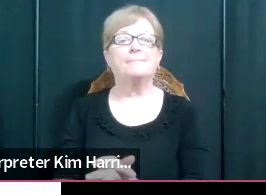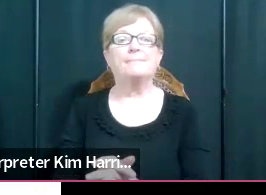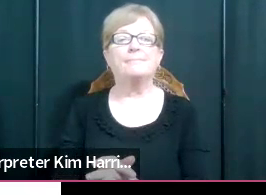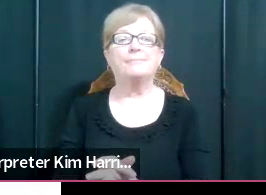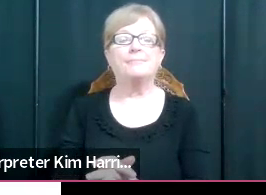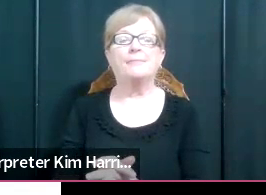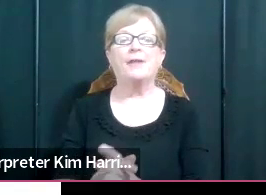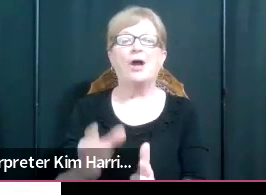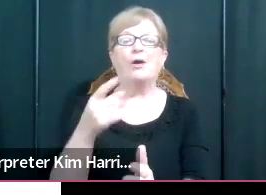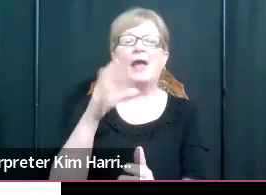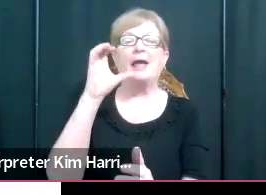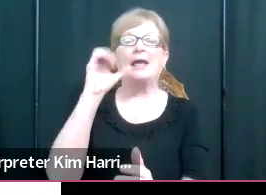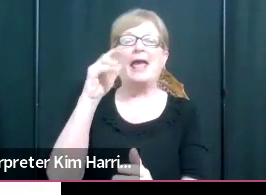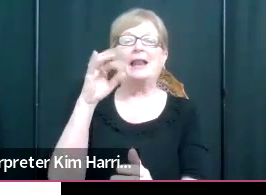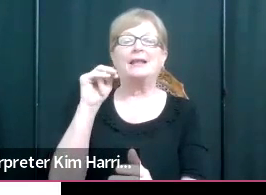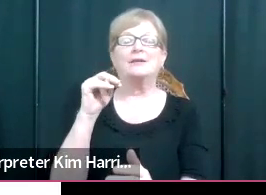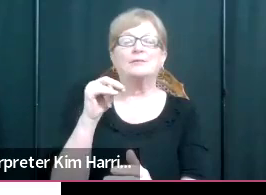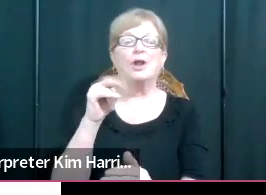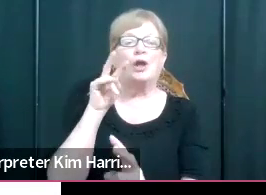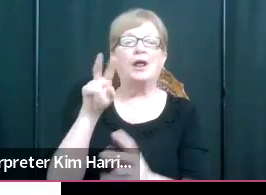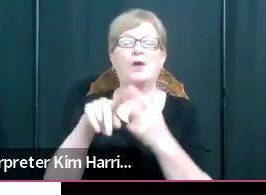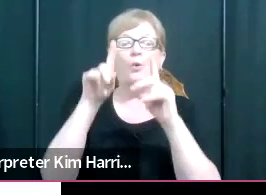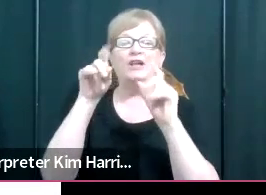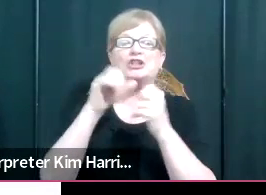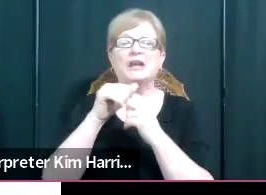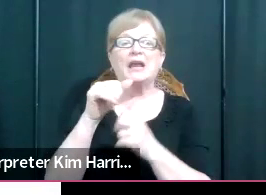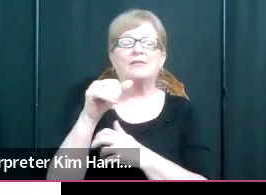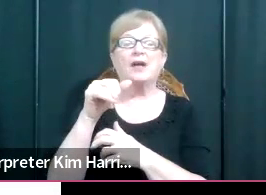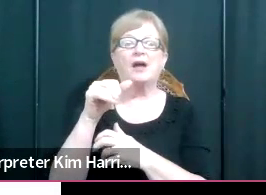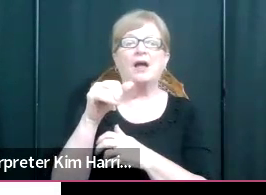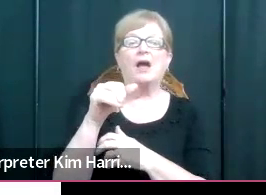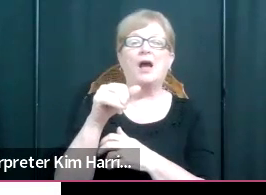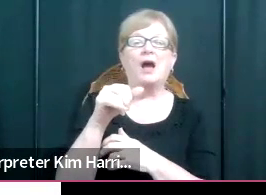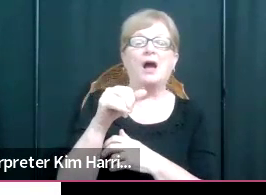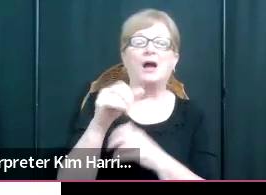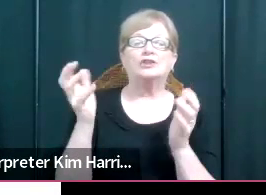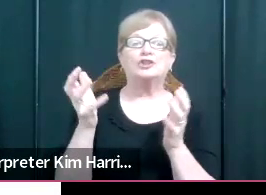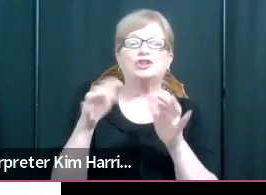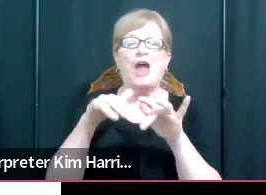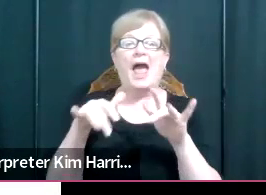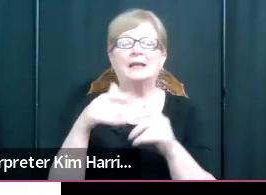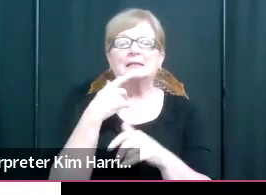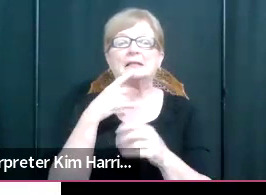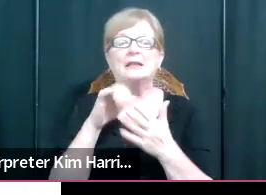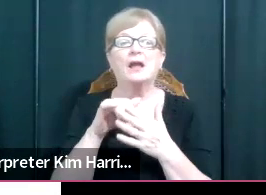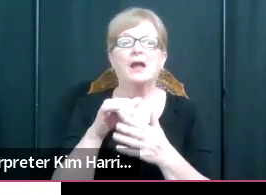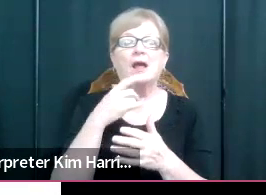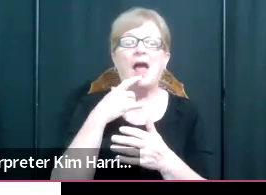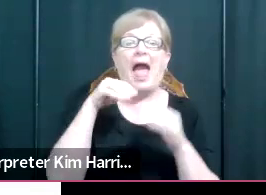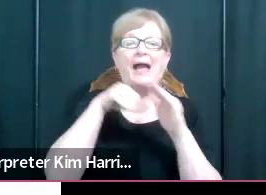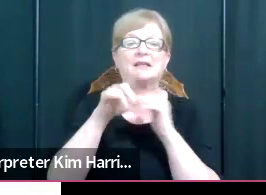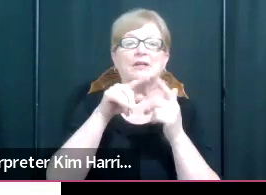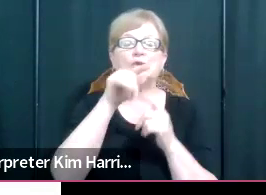Sorry, I was looking at the question in the chat there. Carlos was asking, or said that access to these products